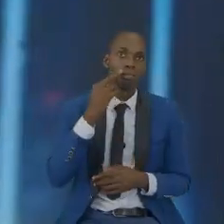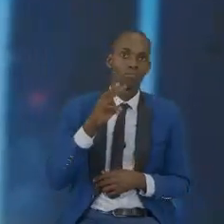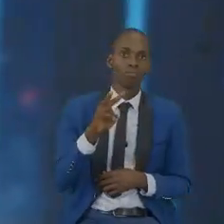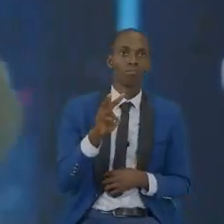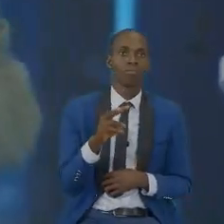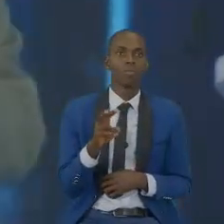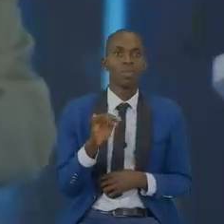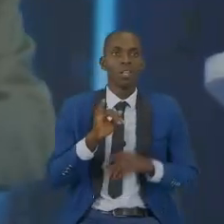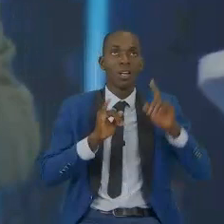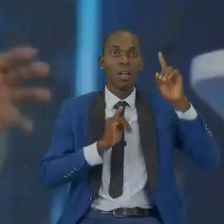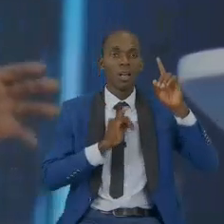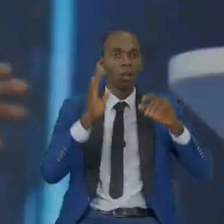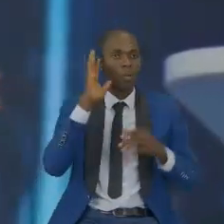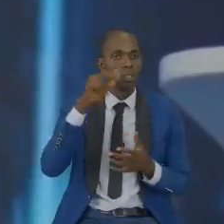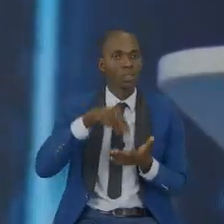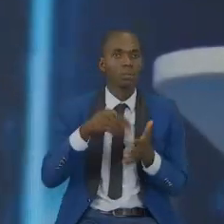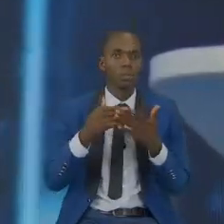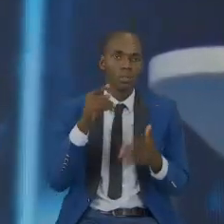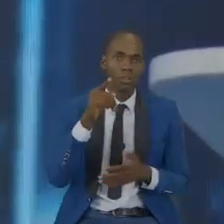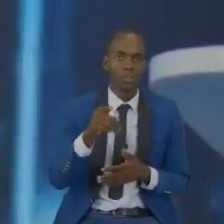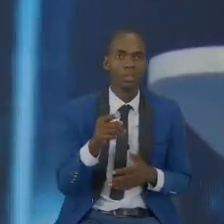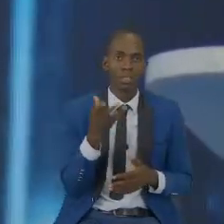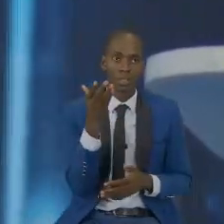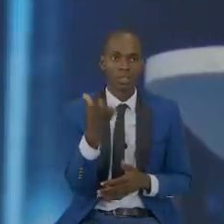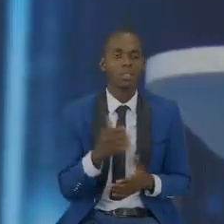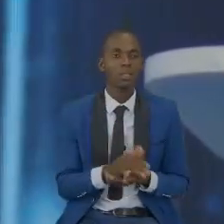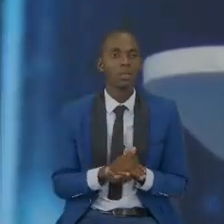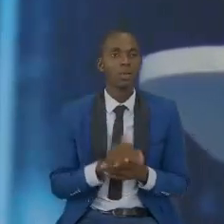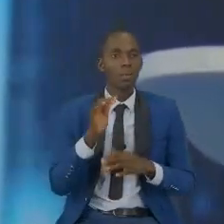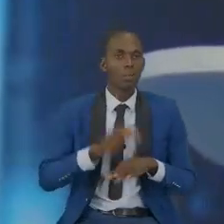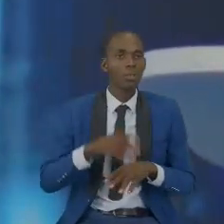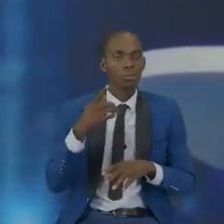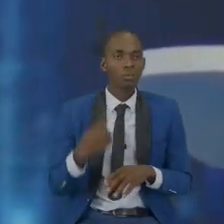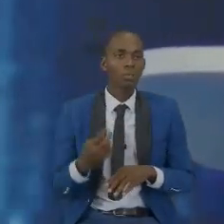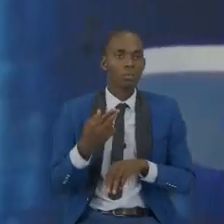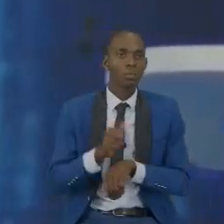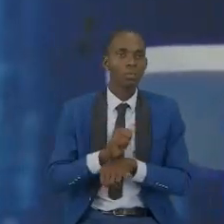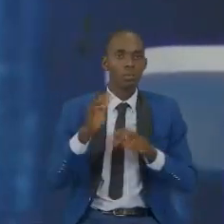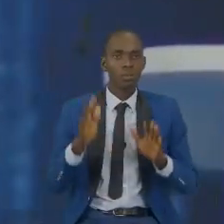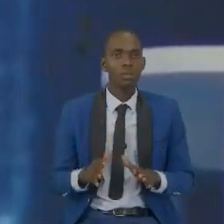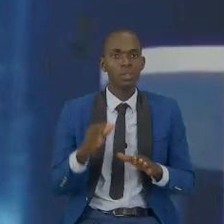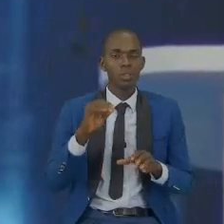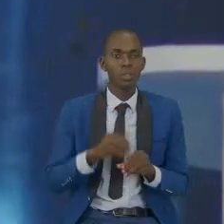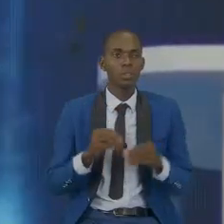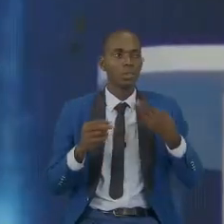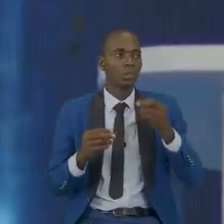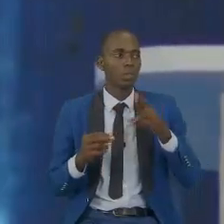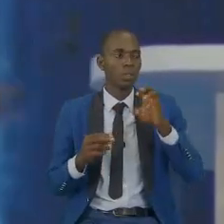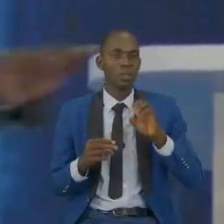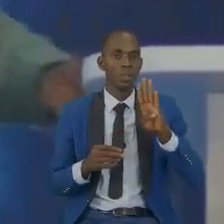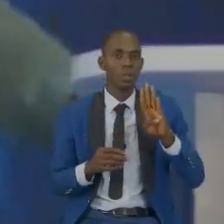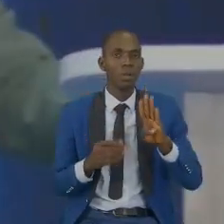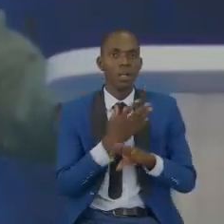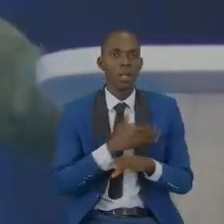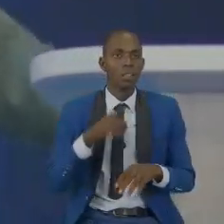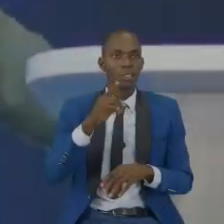will stand before thee there upon the rock of Horeb, and thou